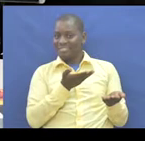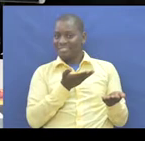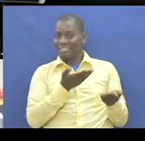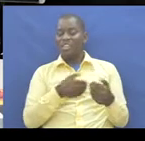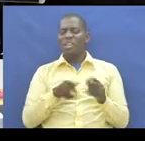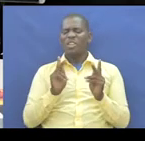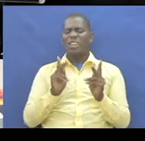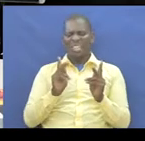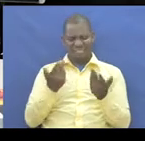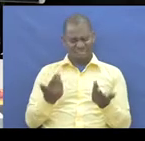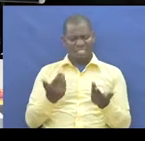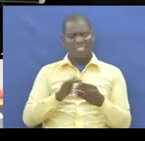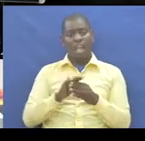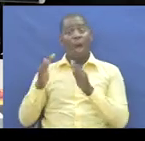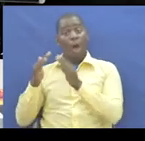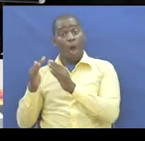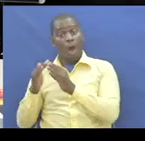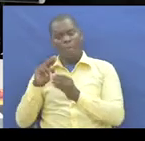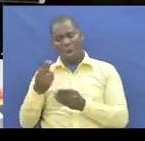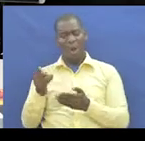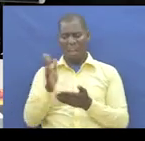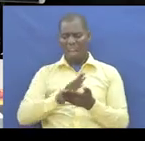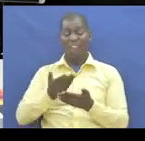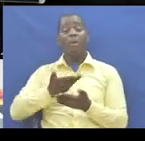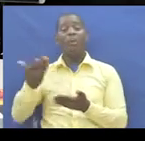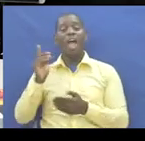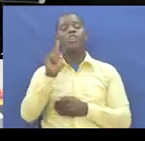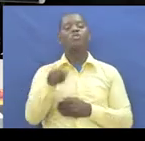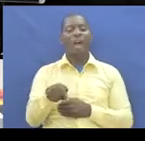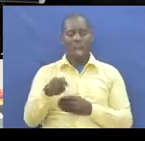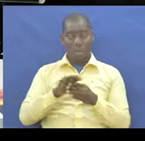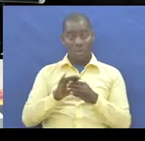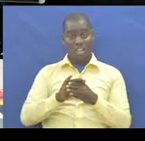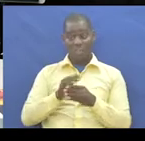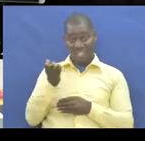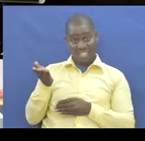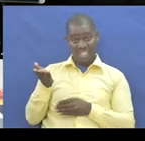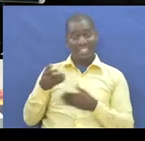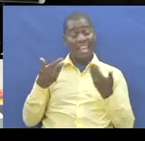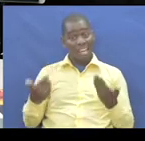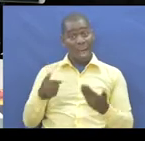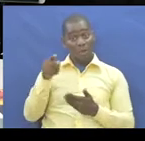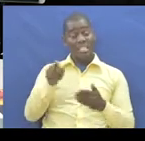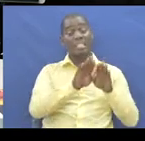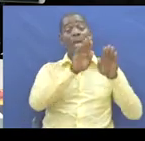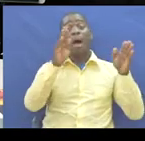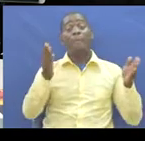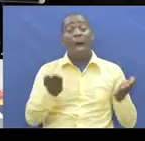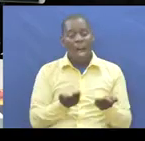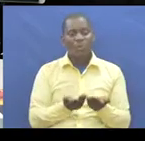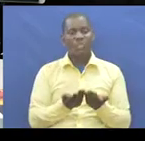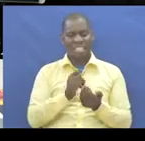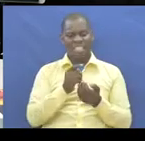think everyone you know it. Is it, my student? Yes, we know a balloon. Normally here, you can at home there or